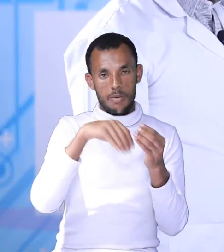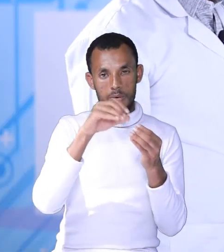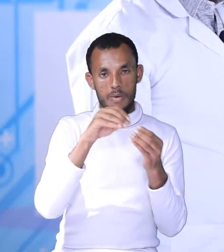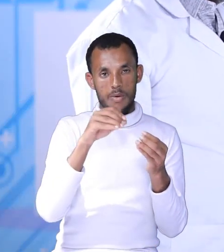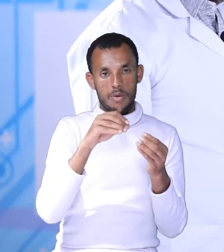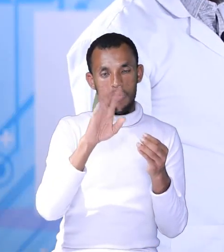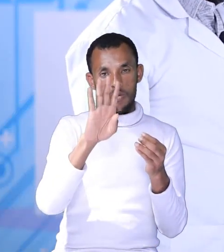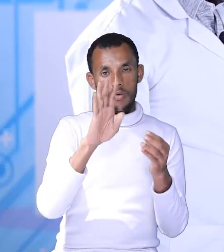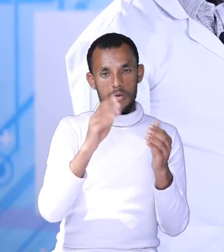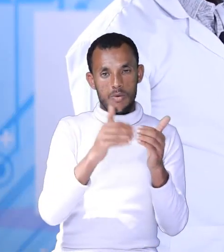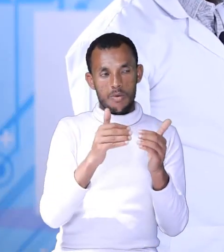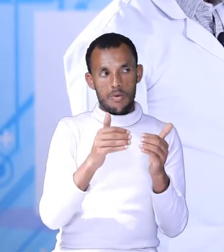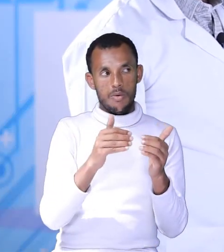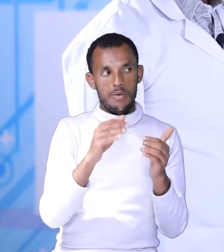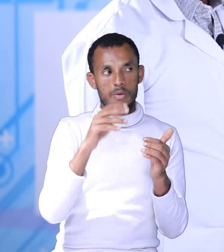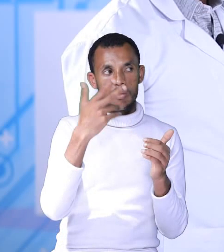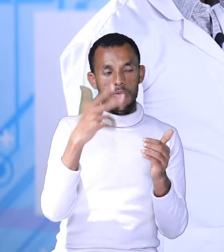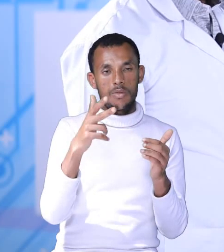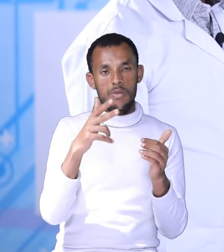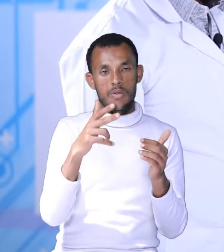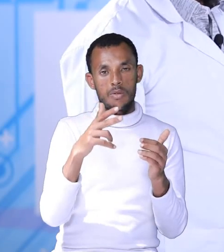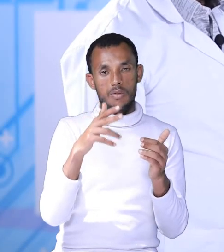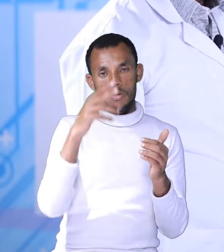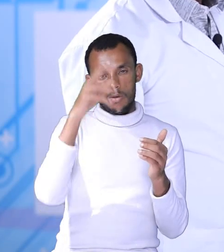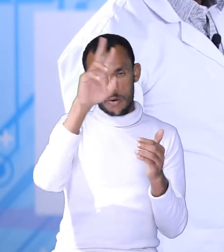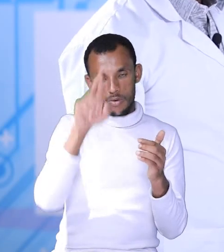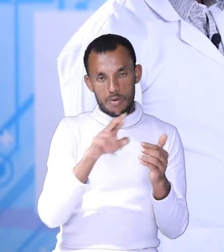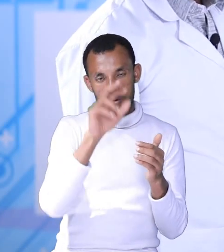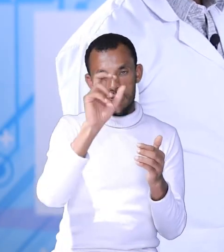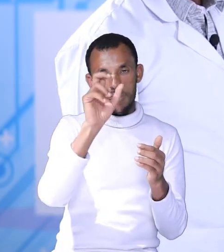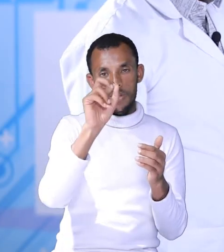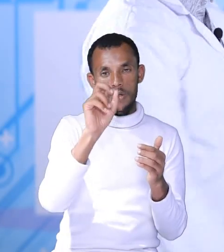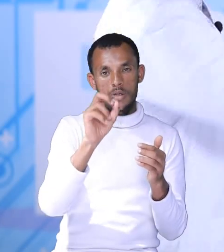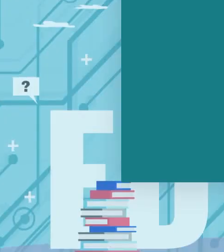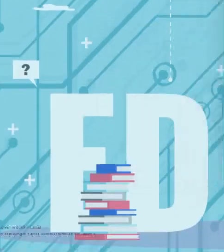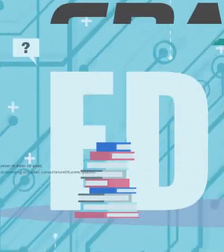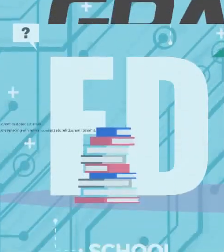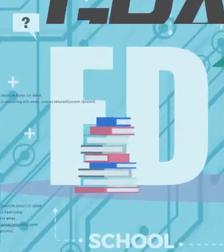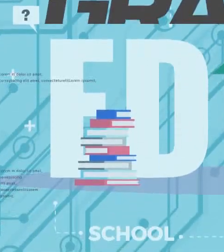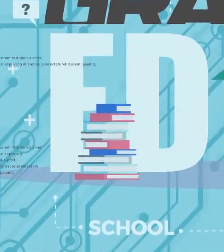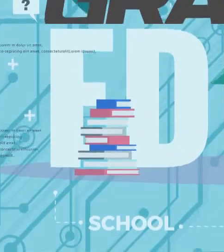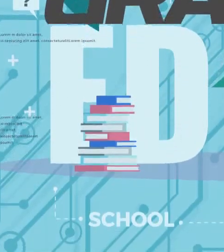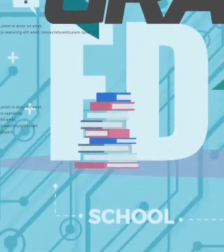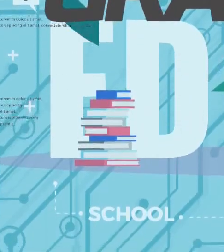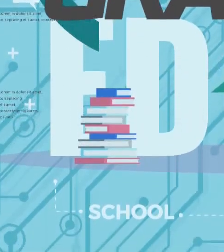plus 4 is 13, the square root of 13. So the radius is square root of 13.